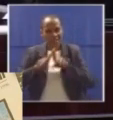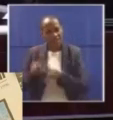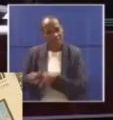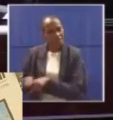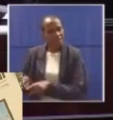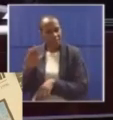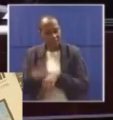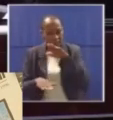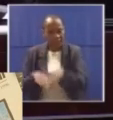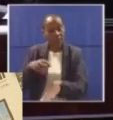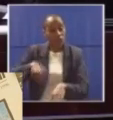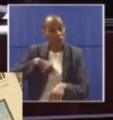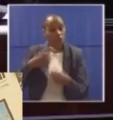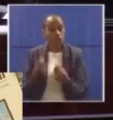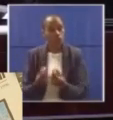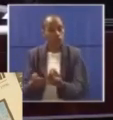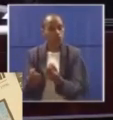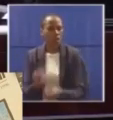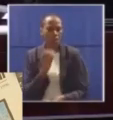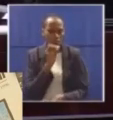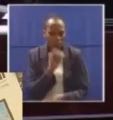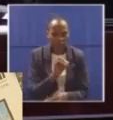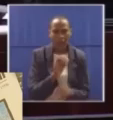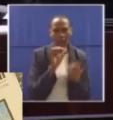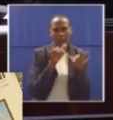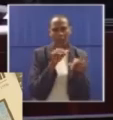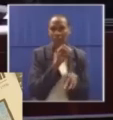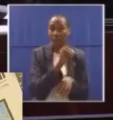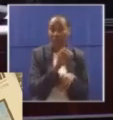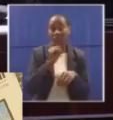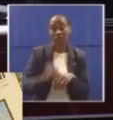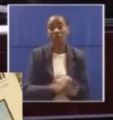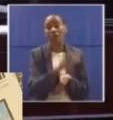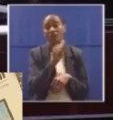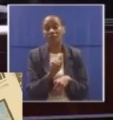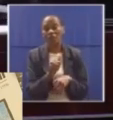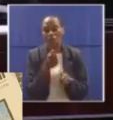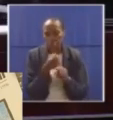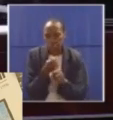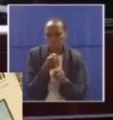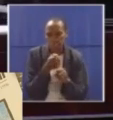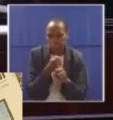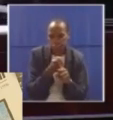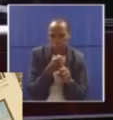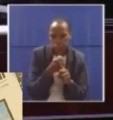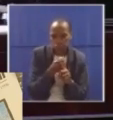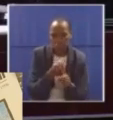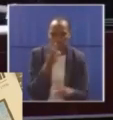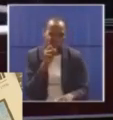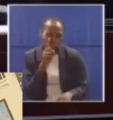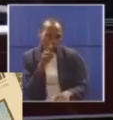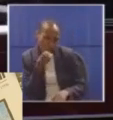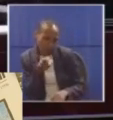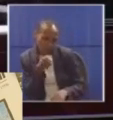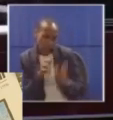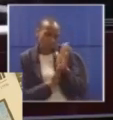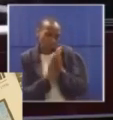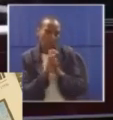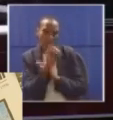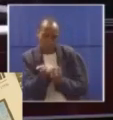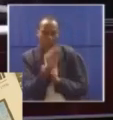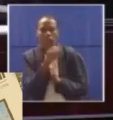are taking, though there are people in our country who track all that, who see that, yes, progress is being made.